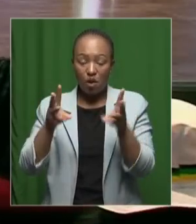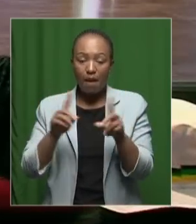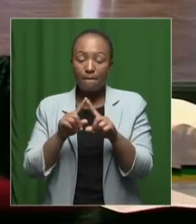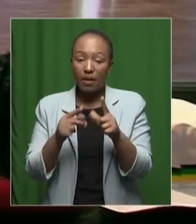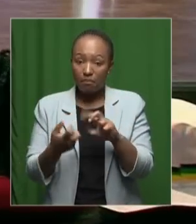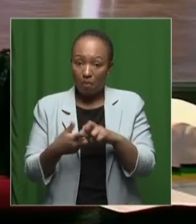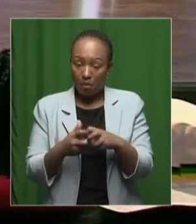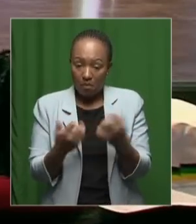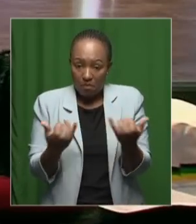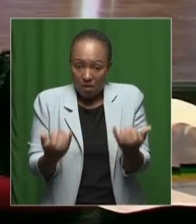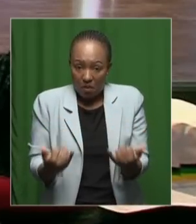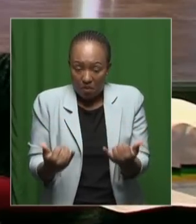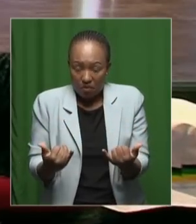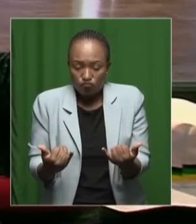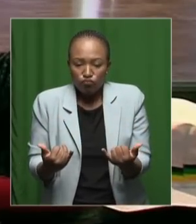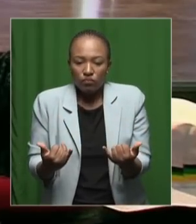with